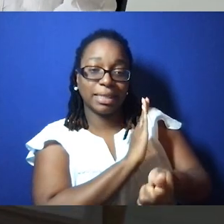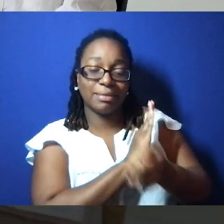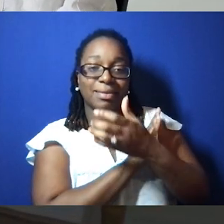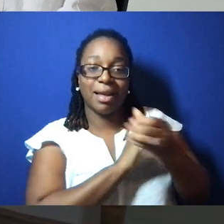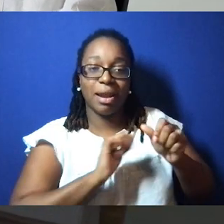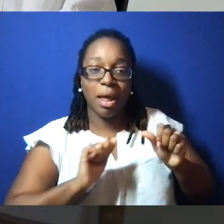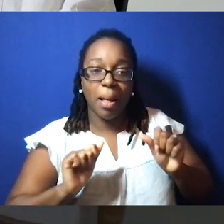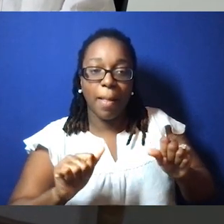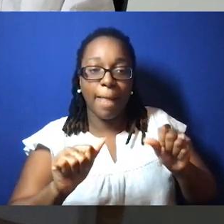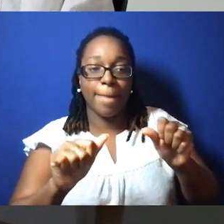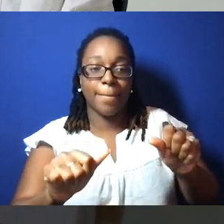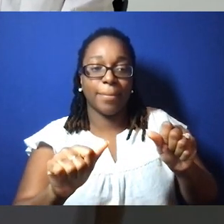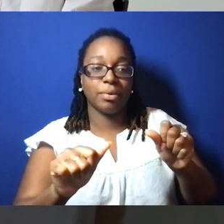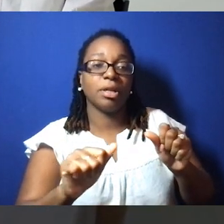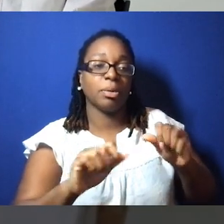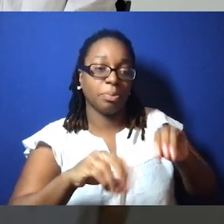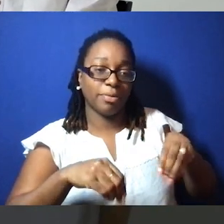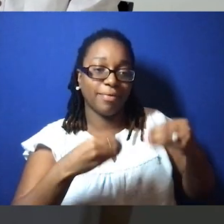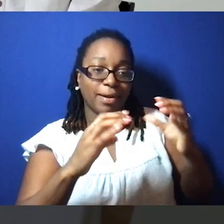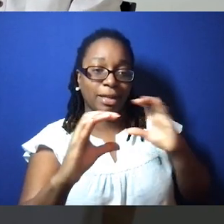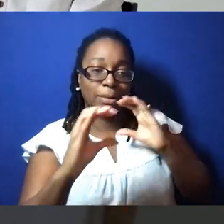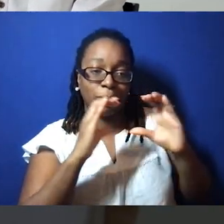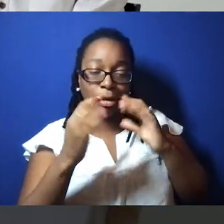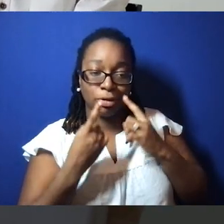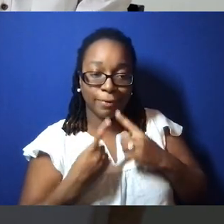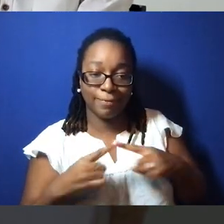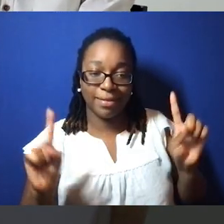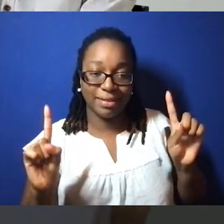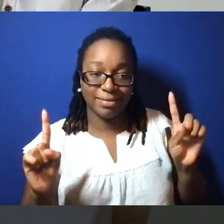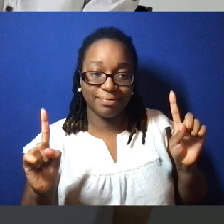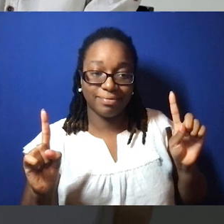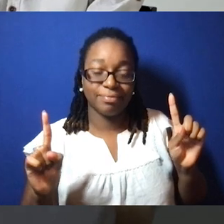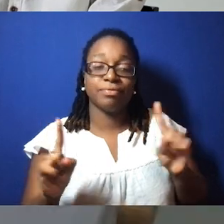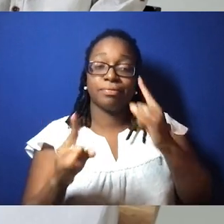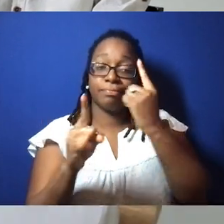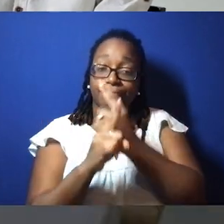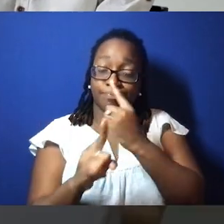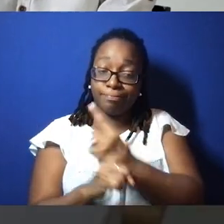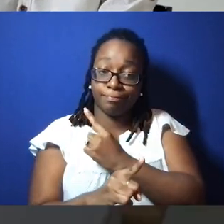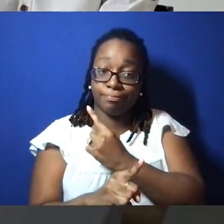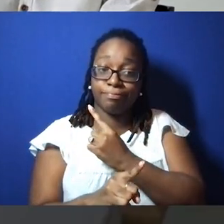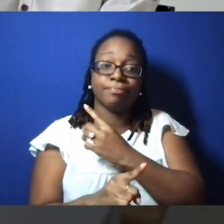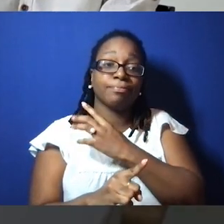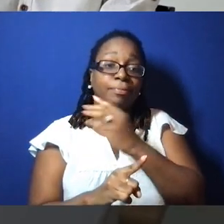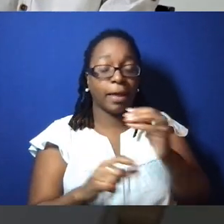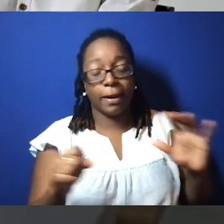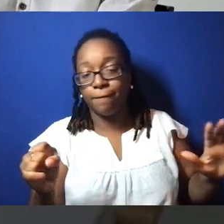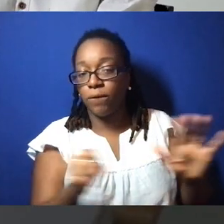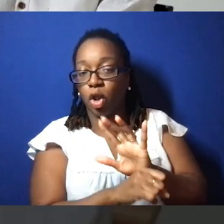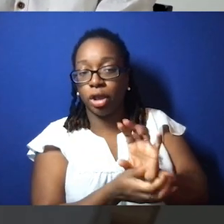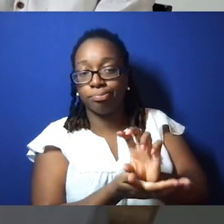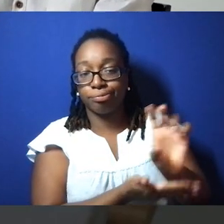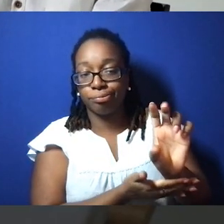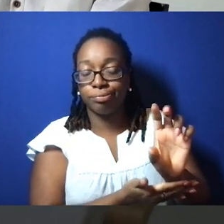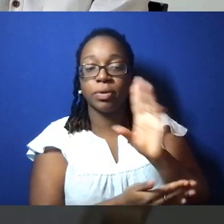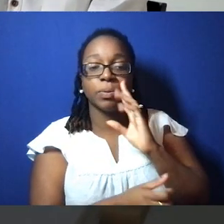must be skilled and capable of conveying communications effectively, accurately, and